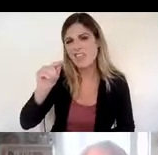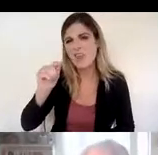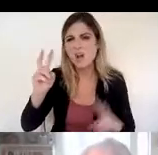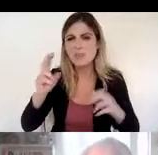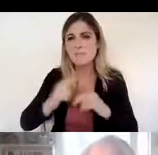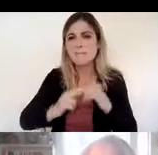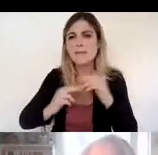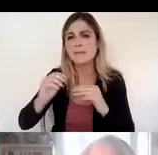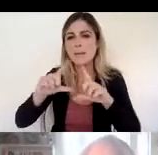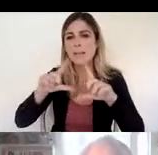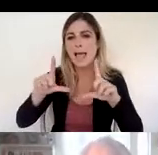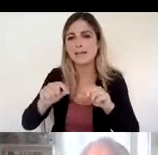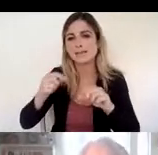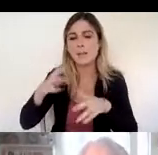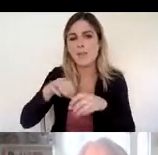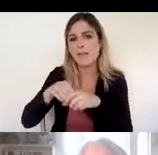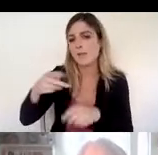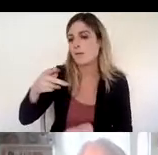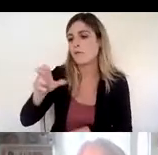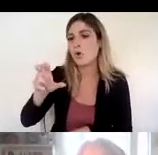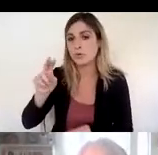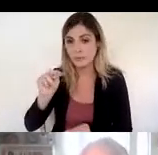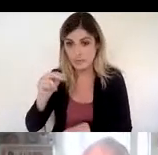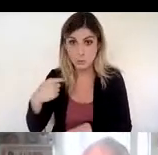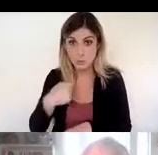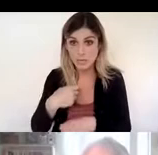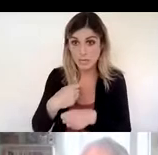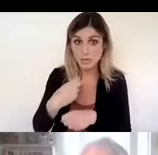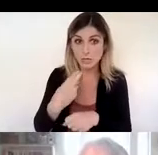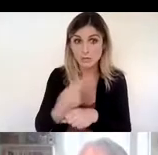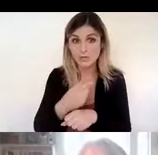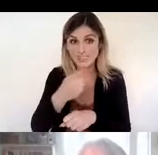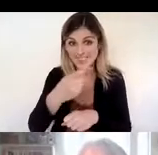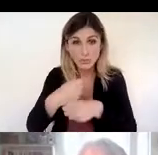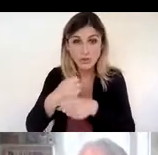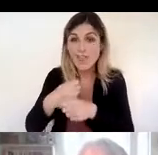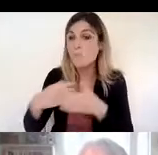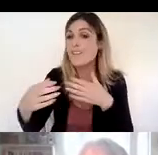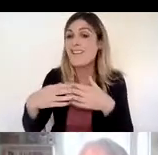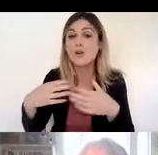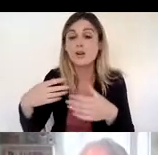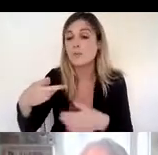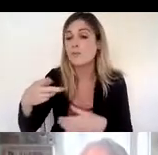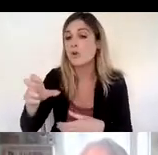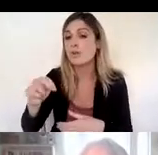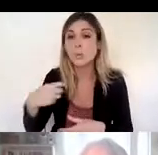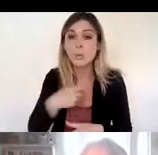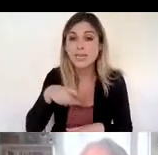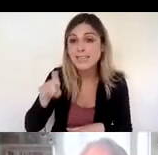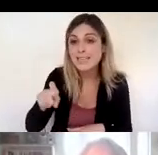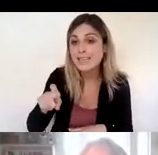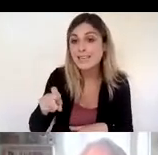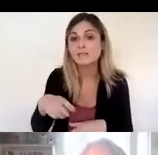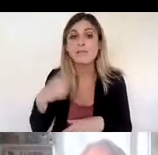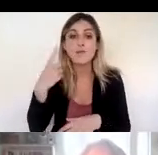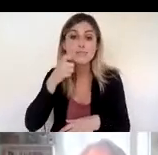rearrange amino acids in our bodies and use them to create whatever proteins we need, enzymes, skin, bones, muscles, whatever the